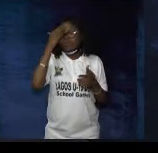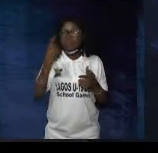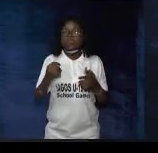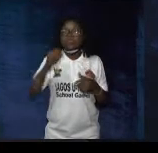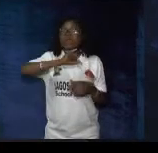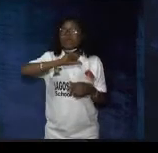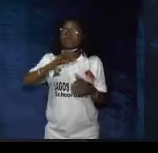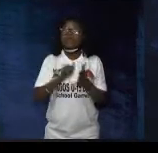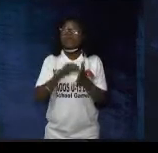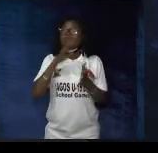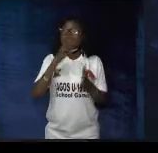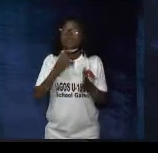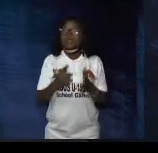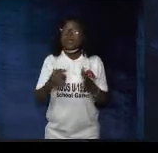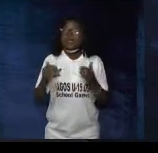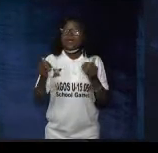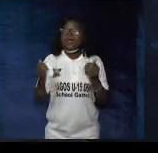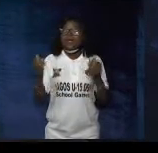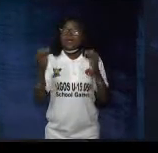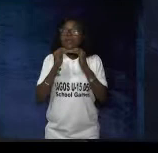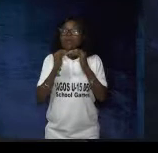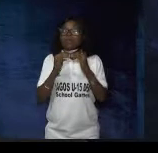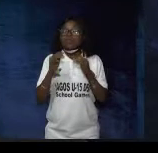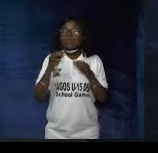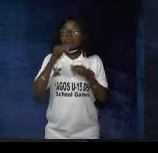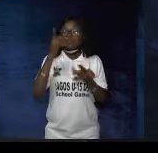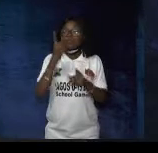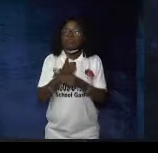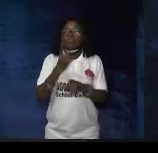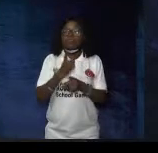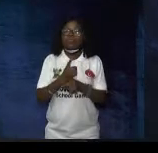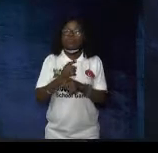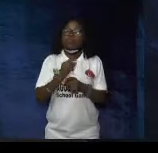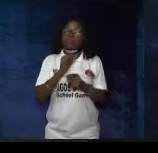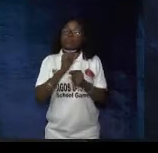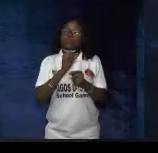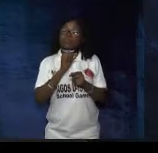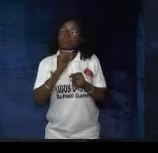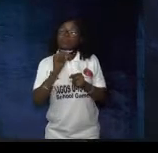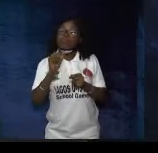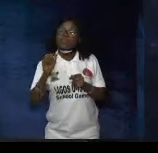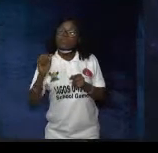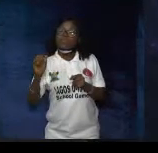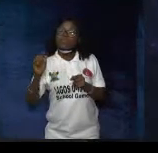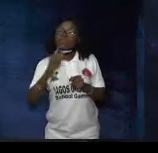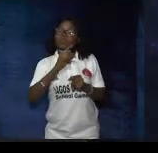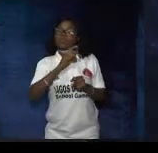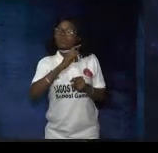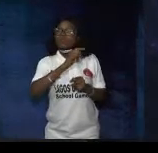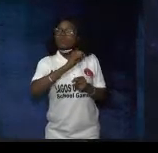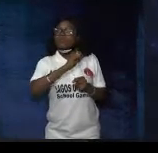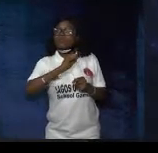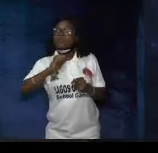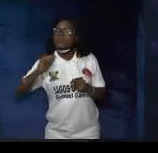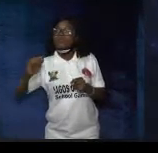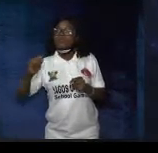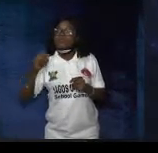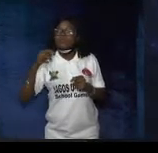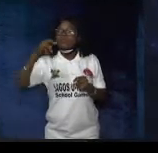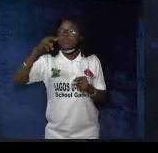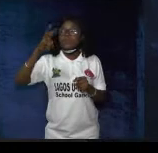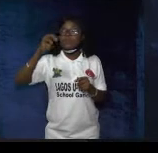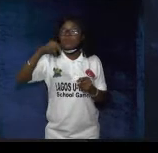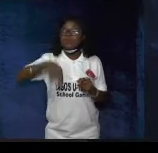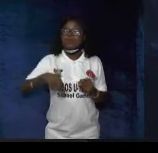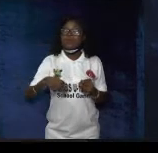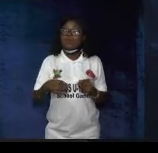sometimes. To know the angles that are equal, just trace the sides that are equal. Trace the sides that are